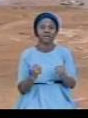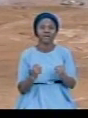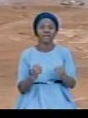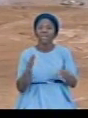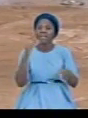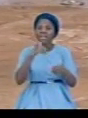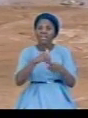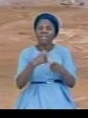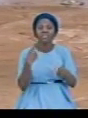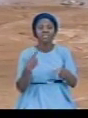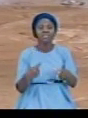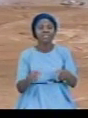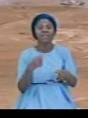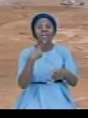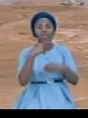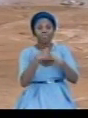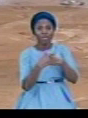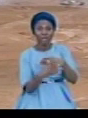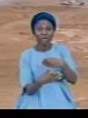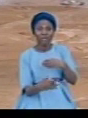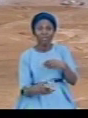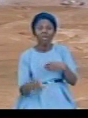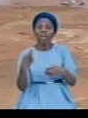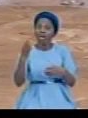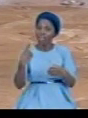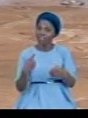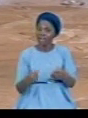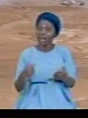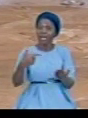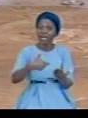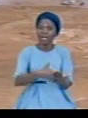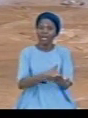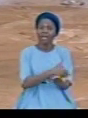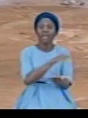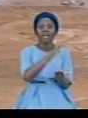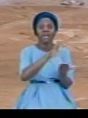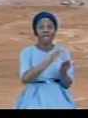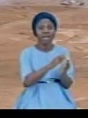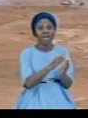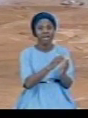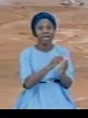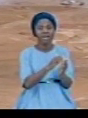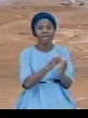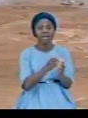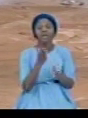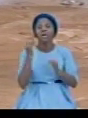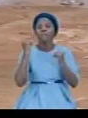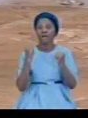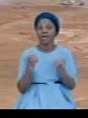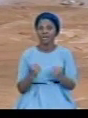in the blood of the Lamb.